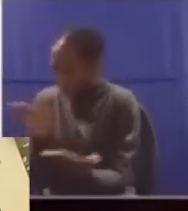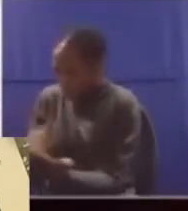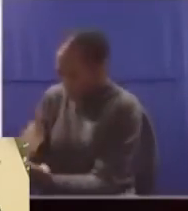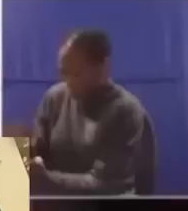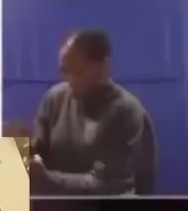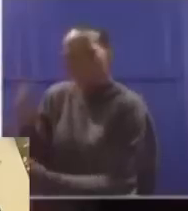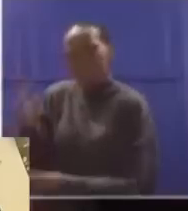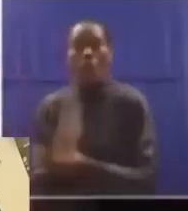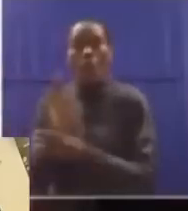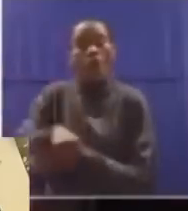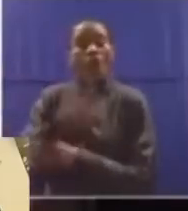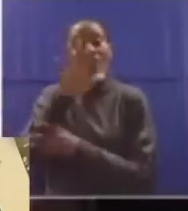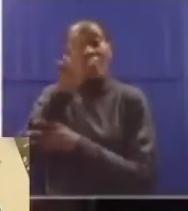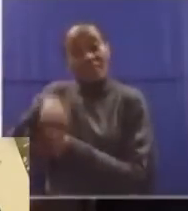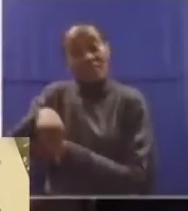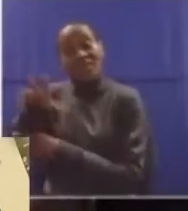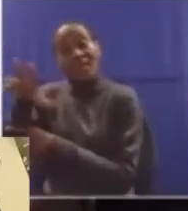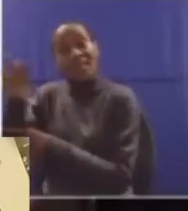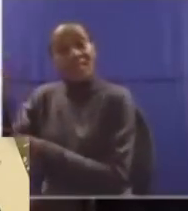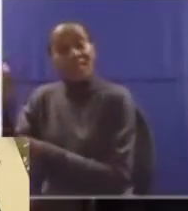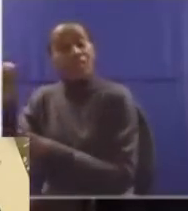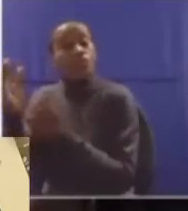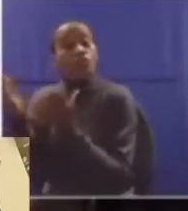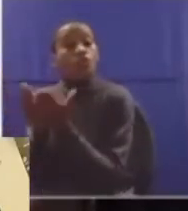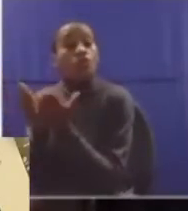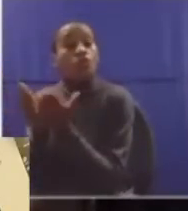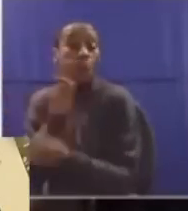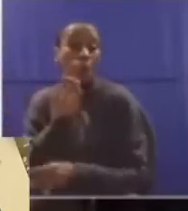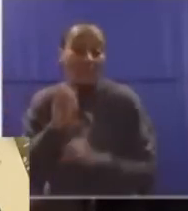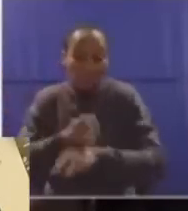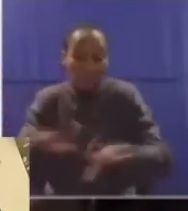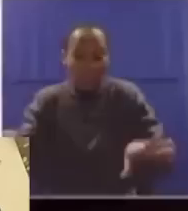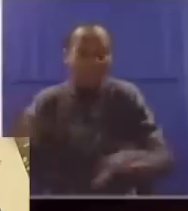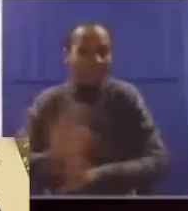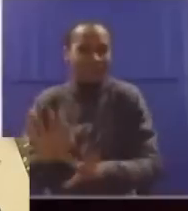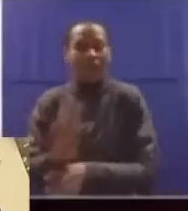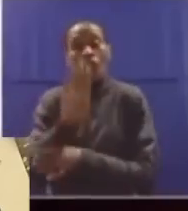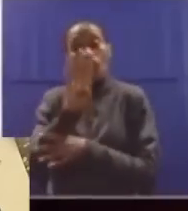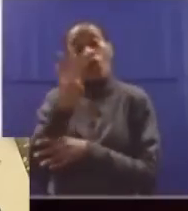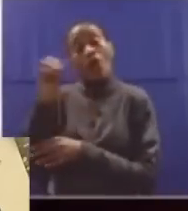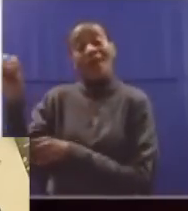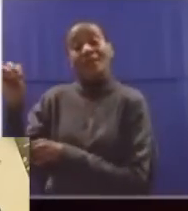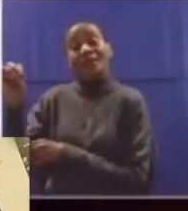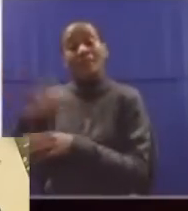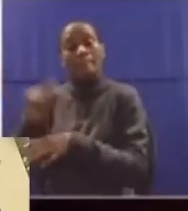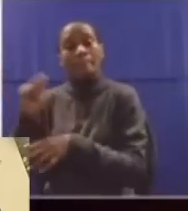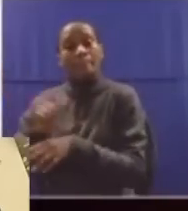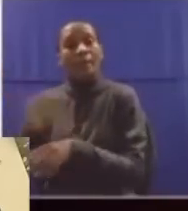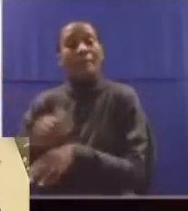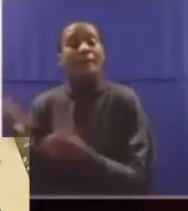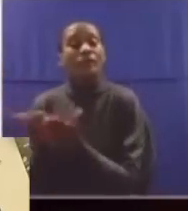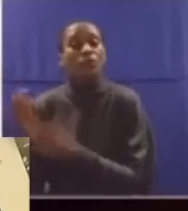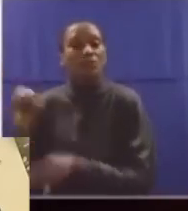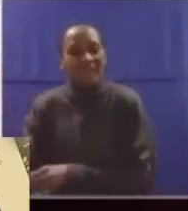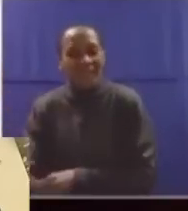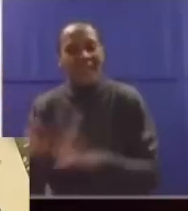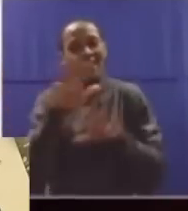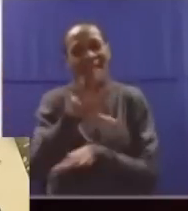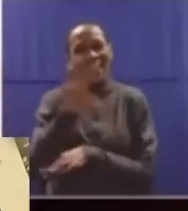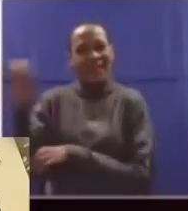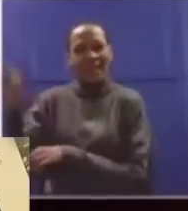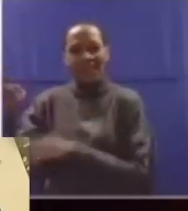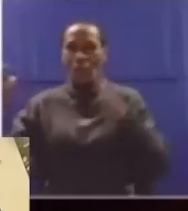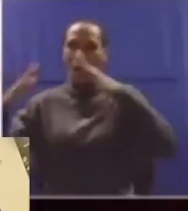More than 5,800 schools still have unreliable water supply. 400 mud schools still exist. 900 schools still have asbestos